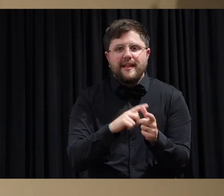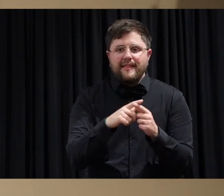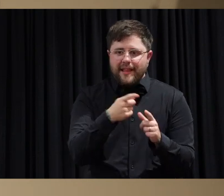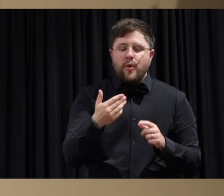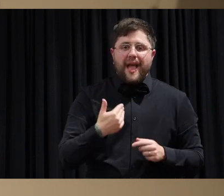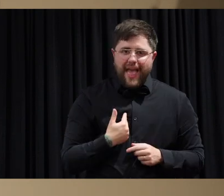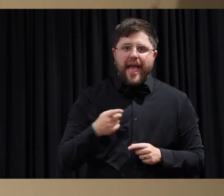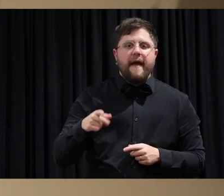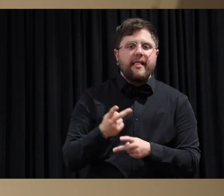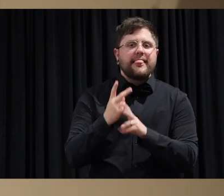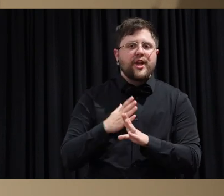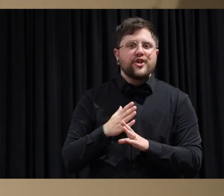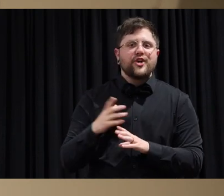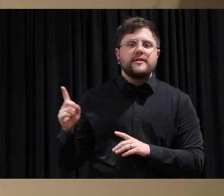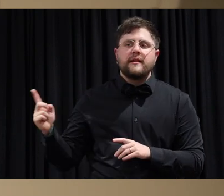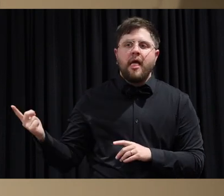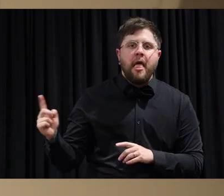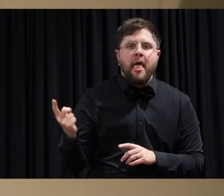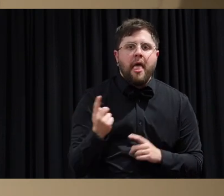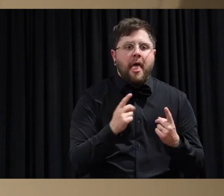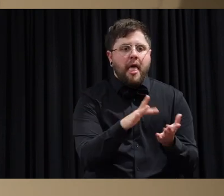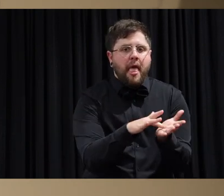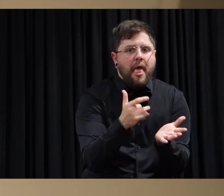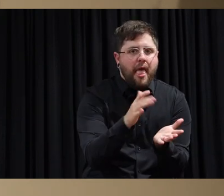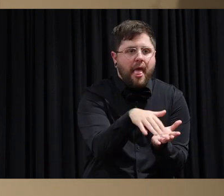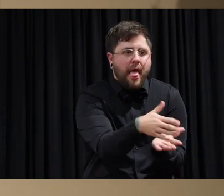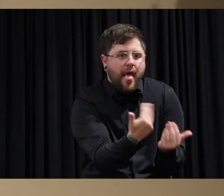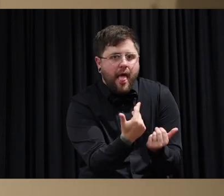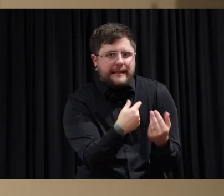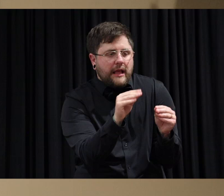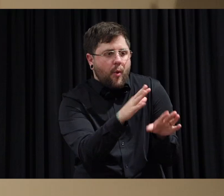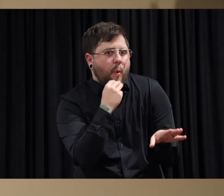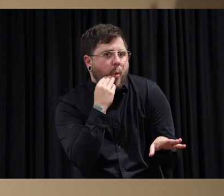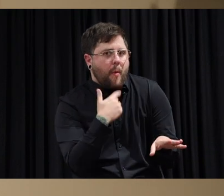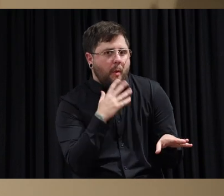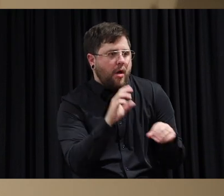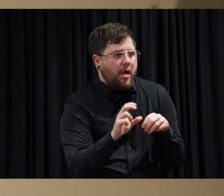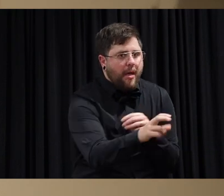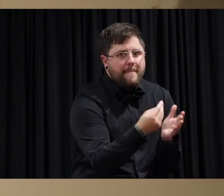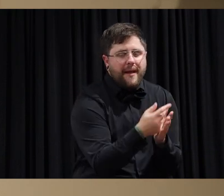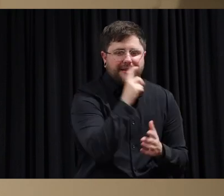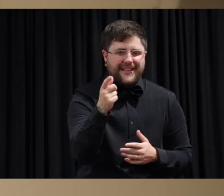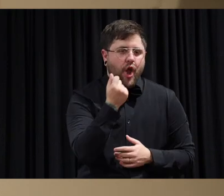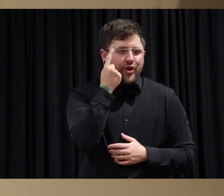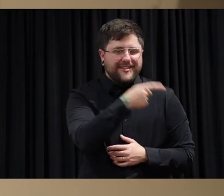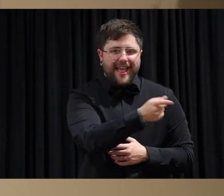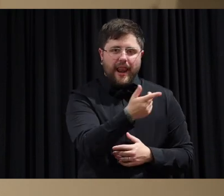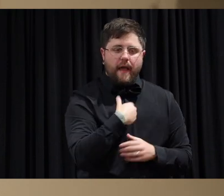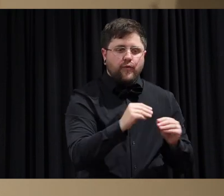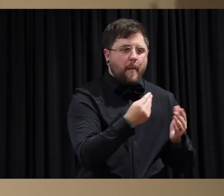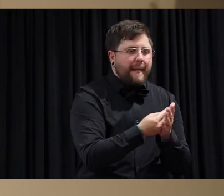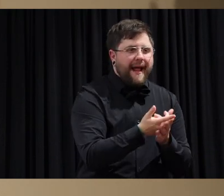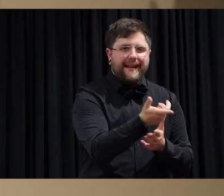predatory lenders kind of coming in or buyers coming in to want to try to snatch the property out because they understand the vulnerabilities